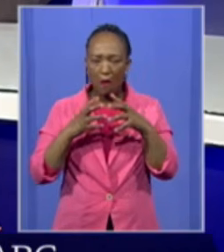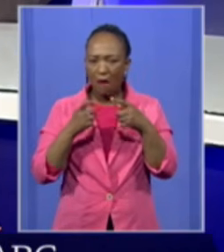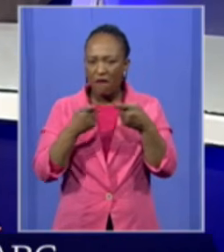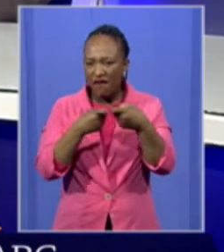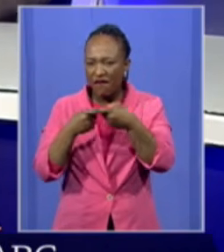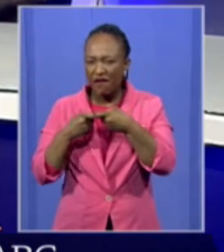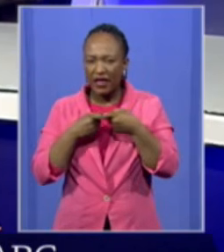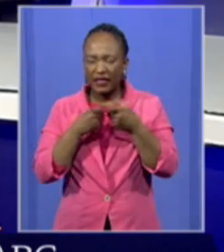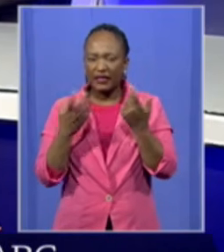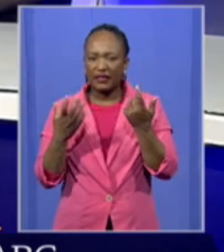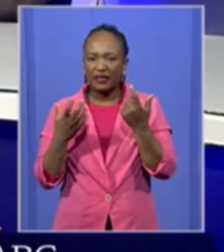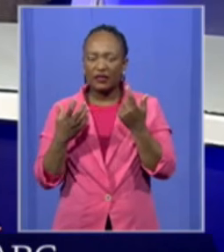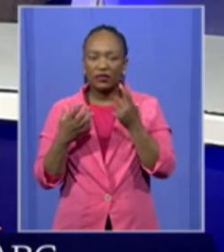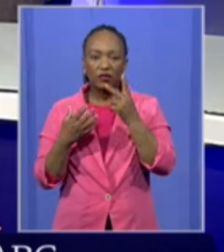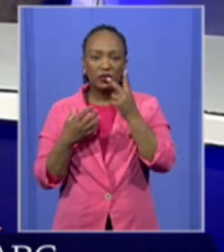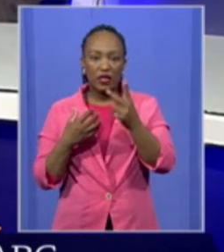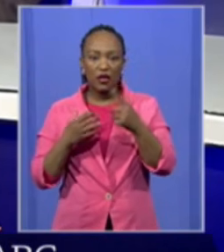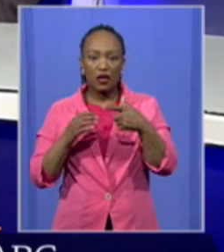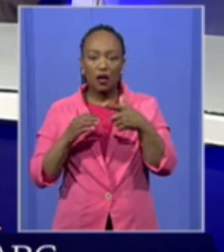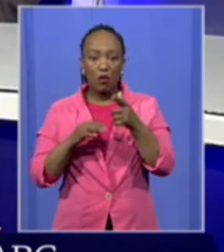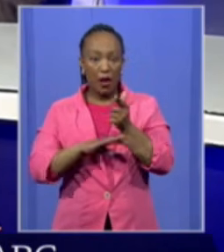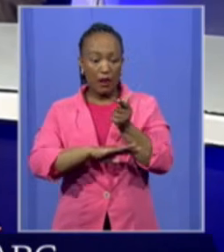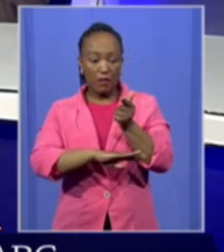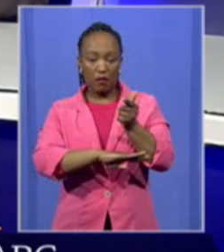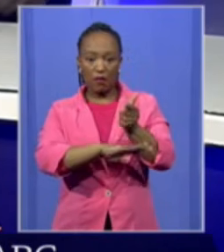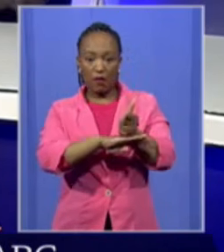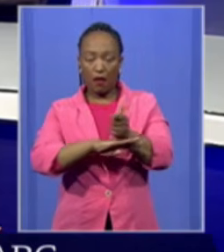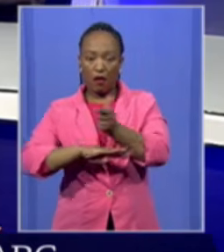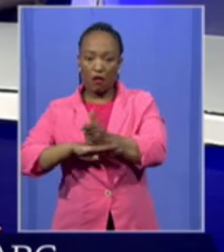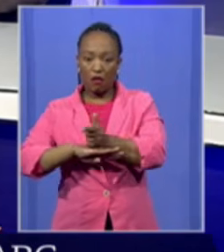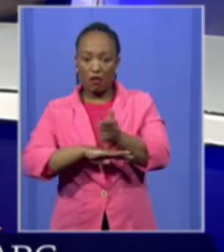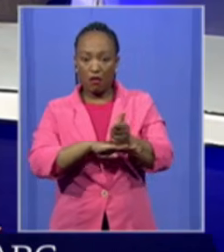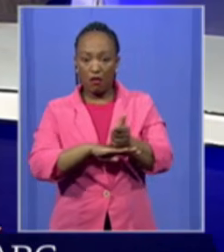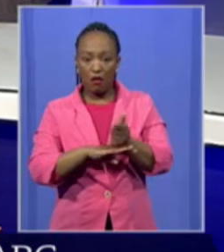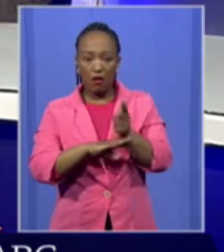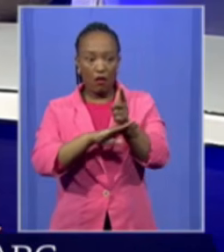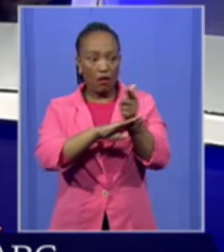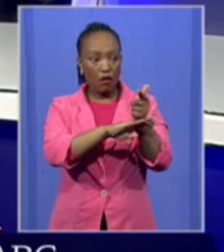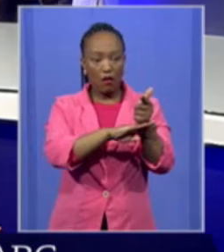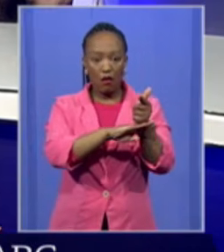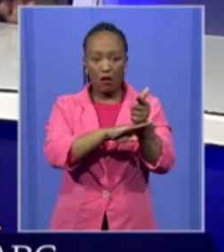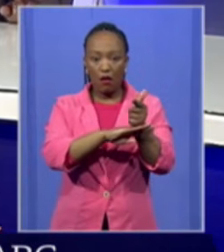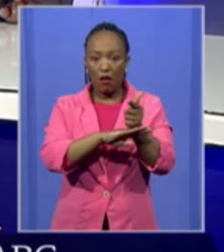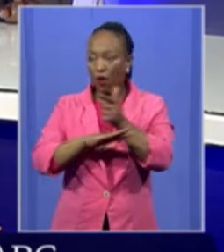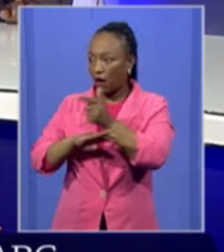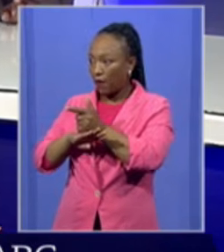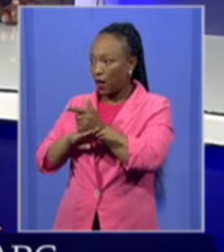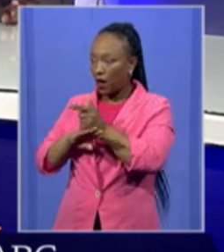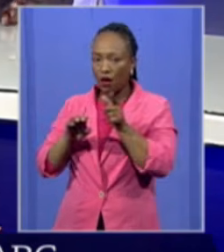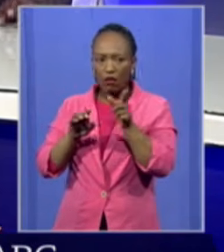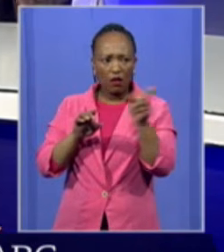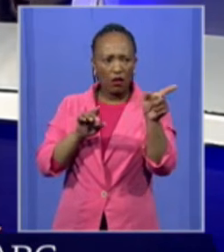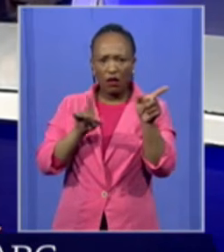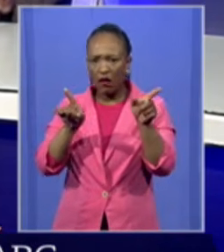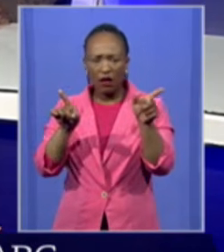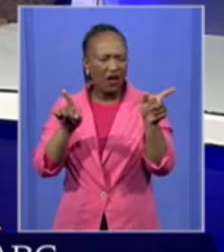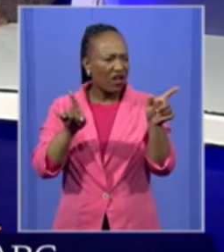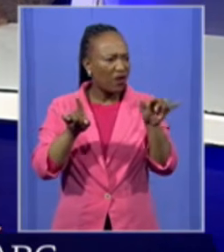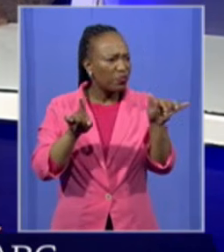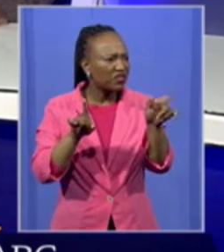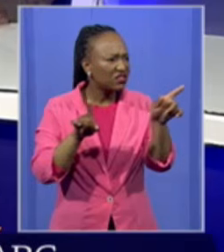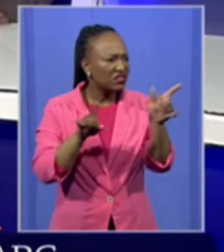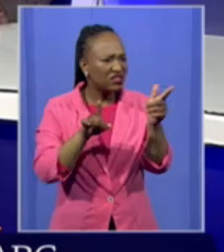sheba mitshini ne ka pela rona ena di camera e tla re ha o supwa wena ka mona be o shebile le ngwe camera kwana o ske wa tseba